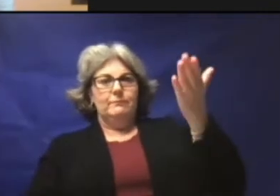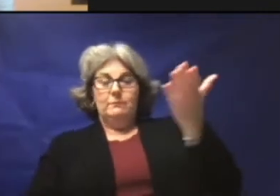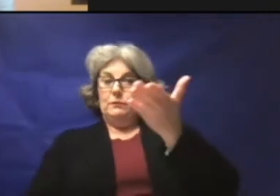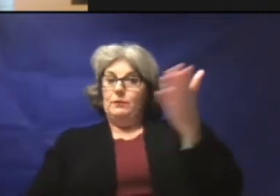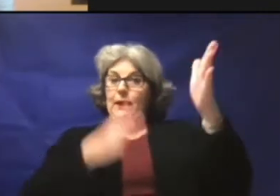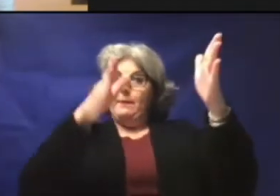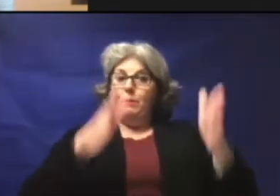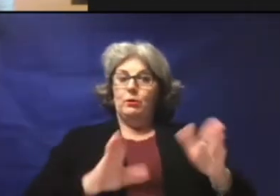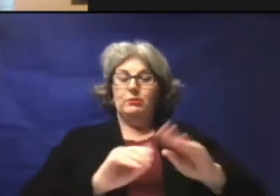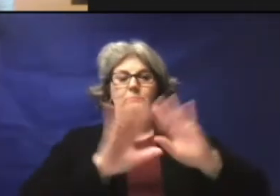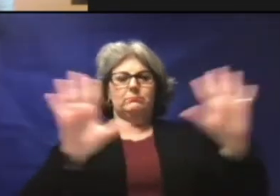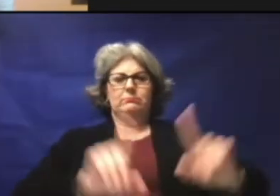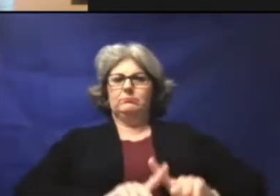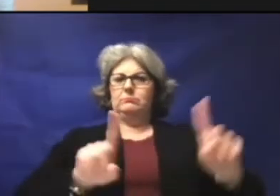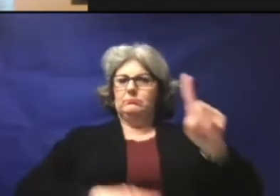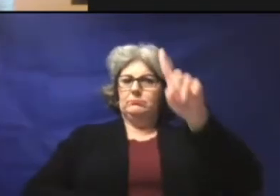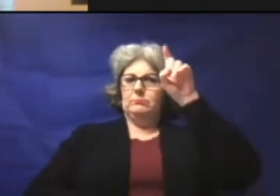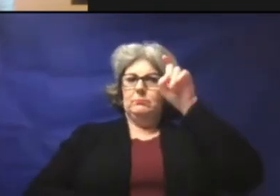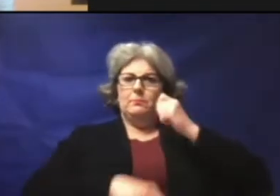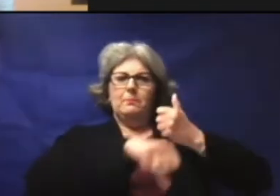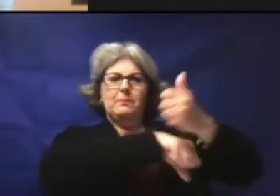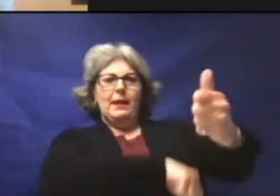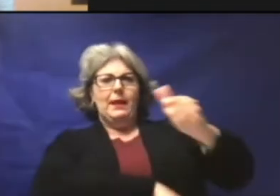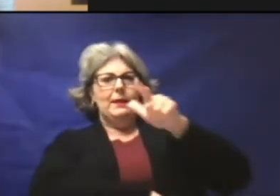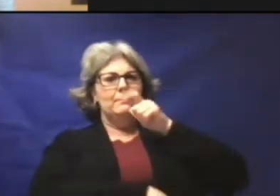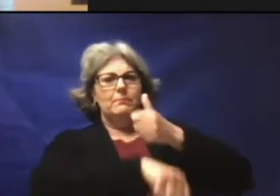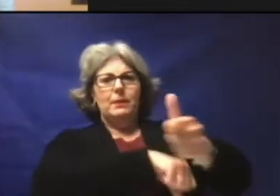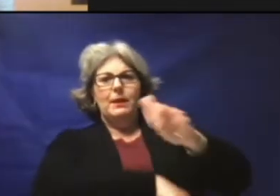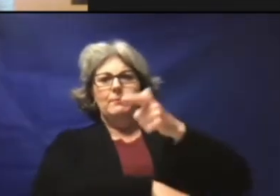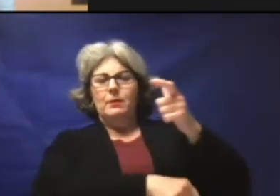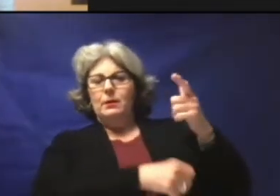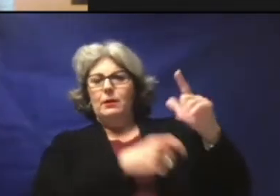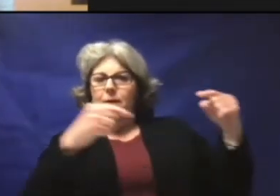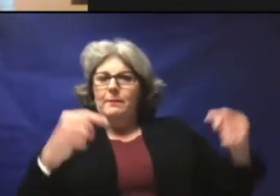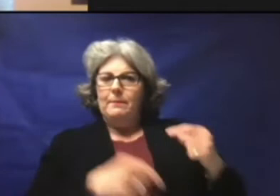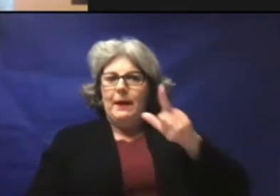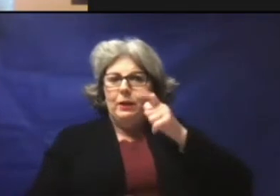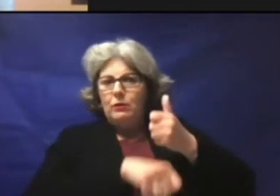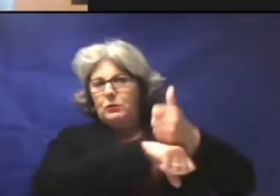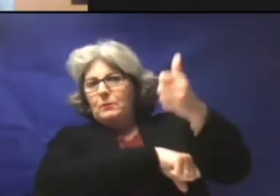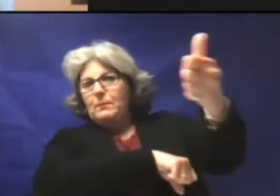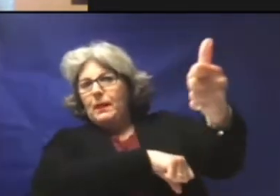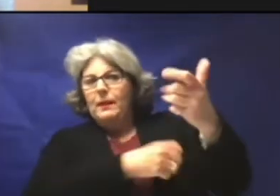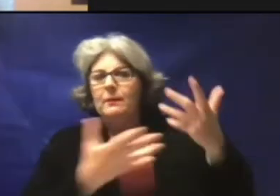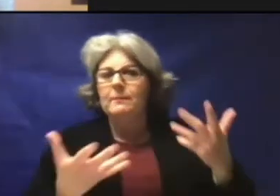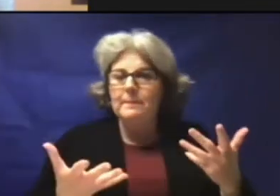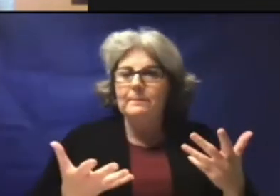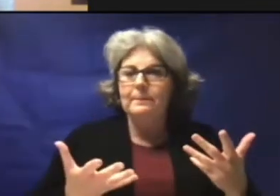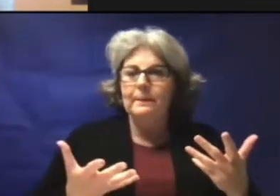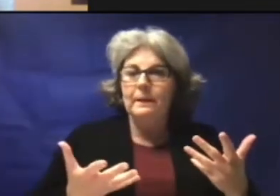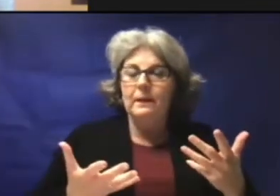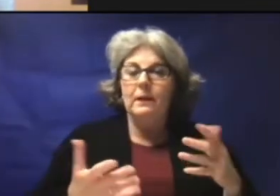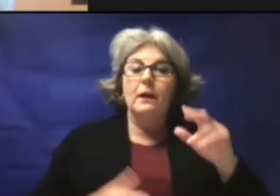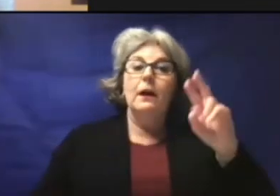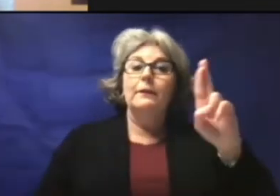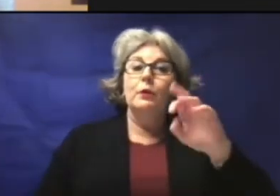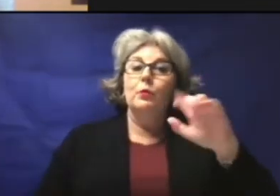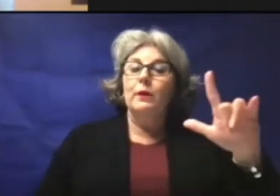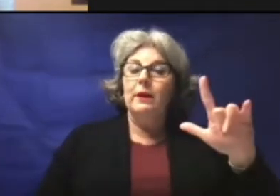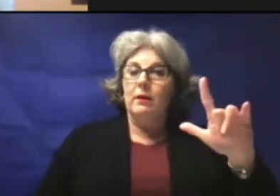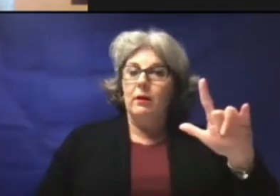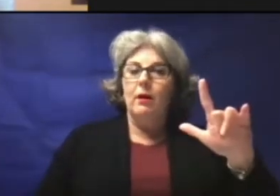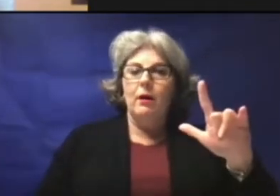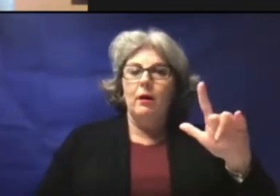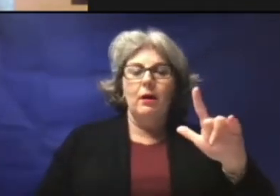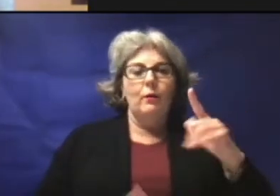it's a clear distinction of who to blame, who to put this pain into. And if anything, the recall has given us